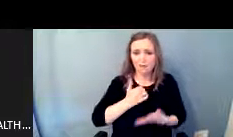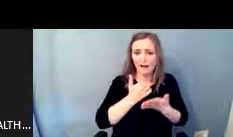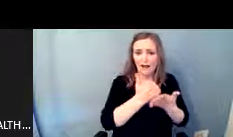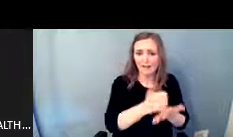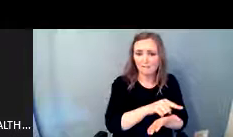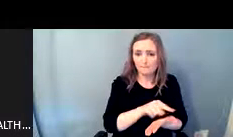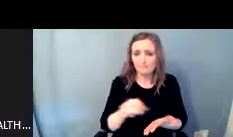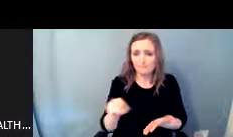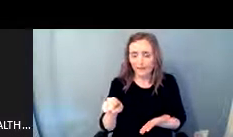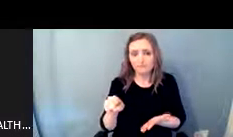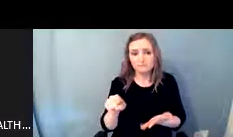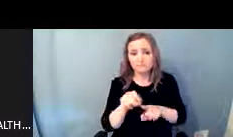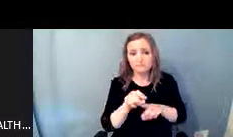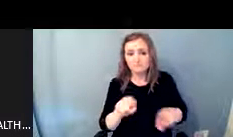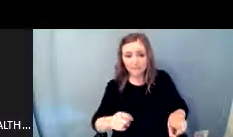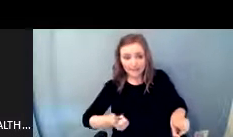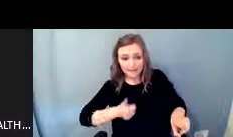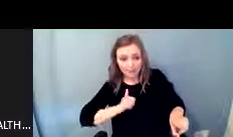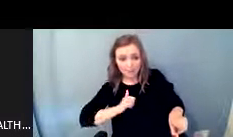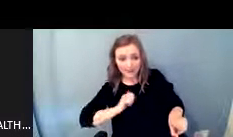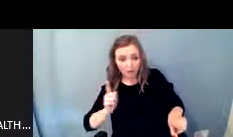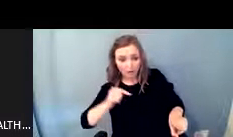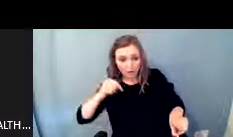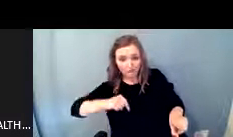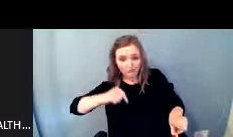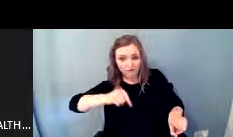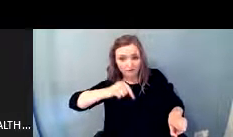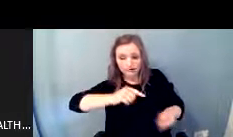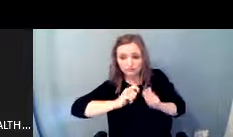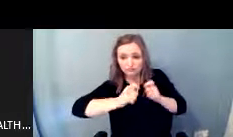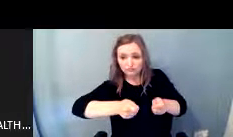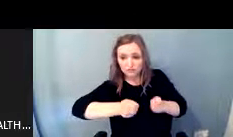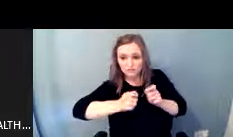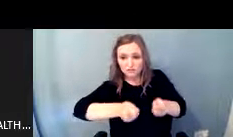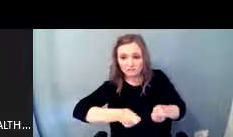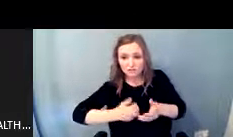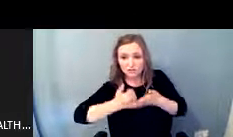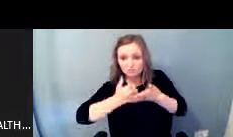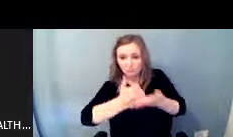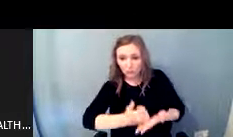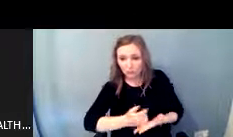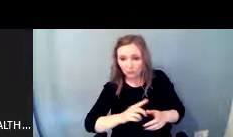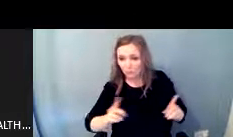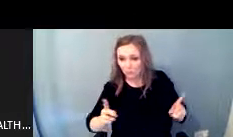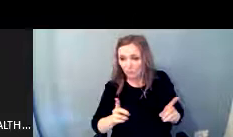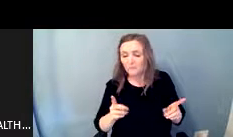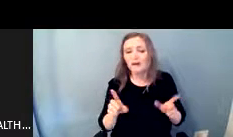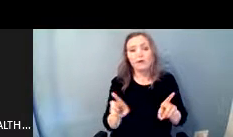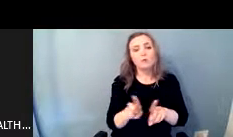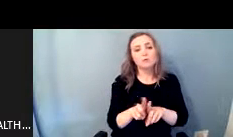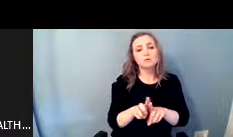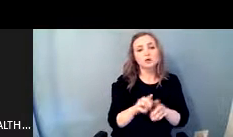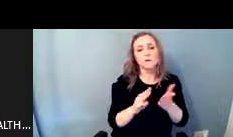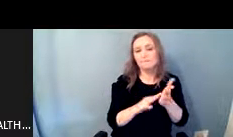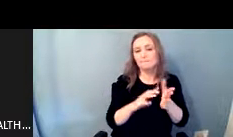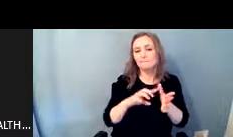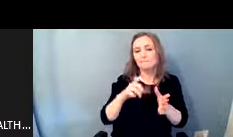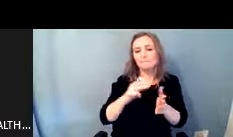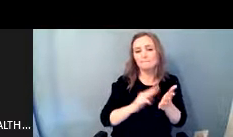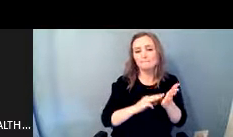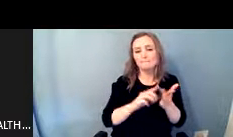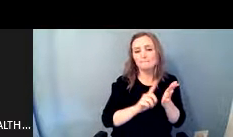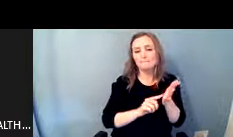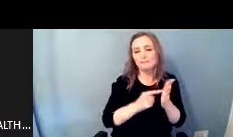to expect in terms of diagnostics and treatment and support. And Macmillan has a very accessible